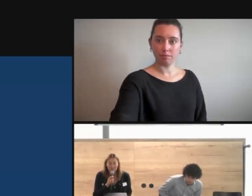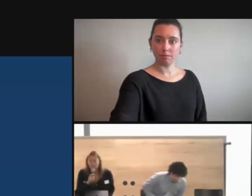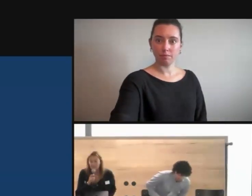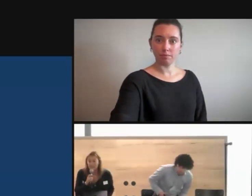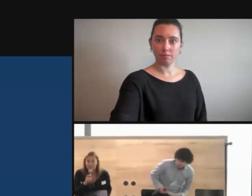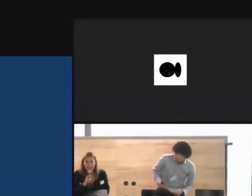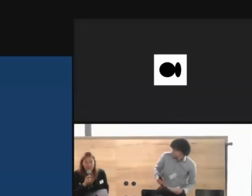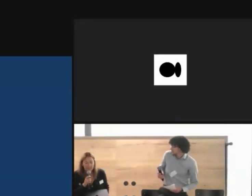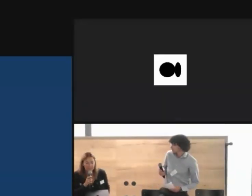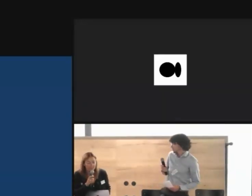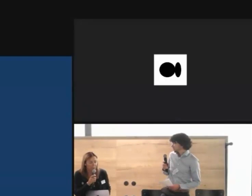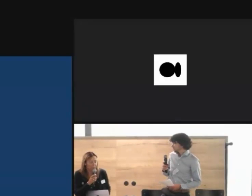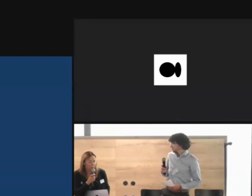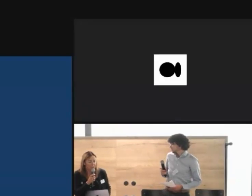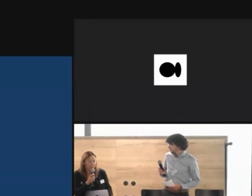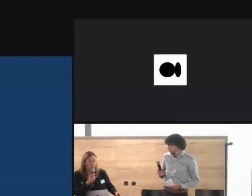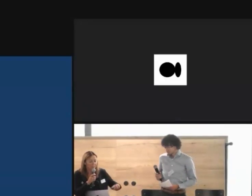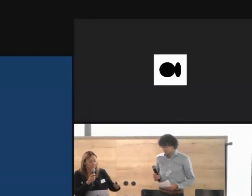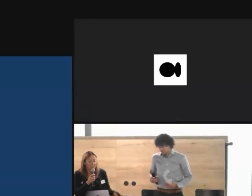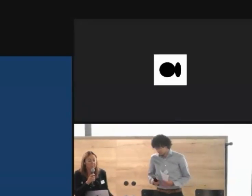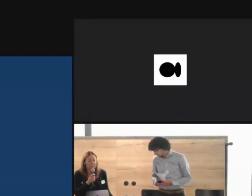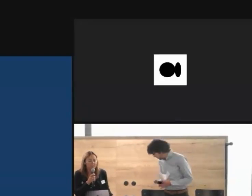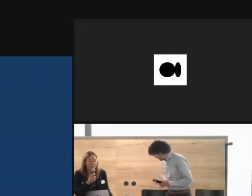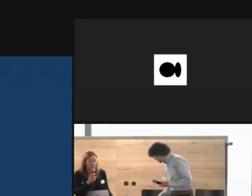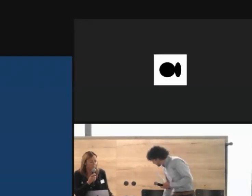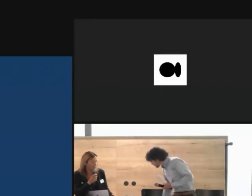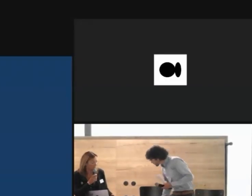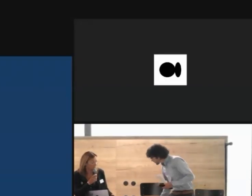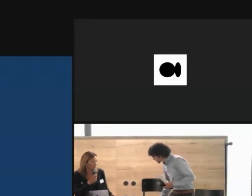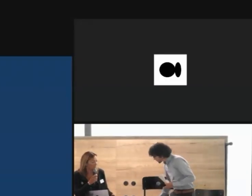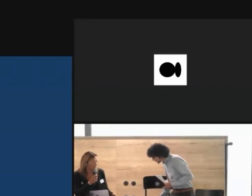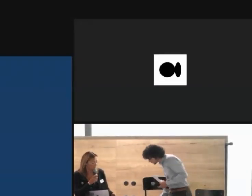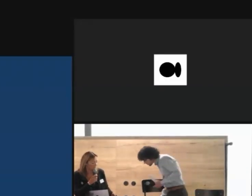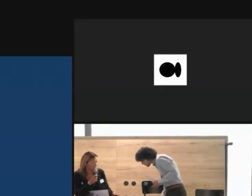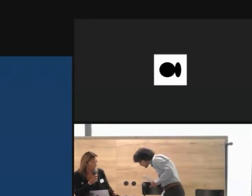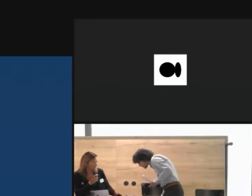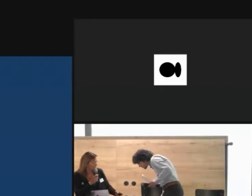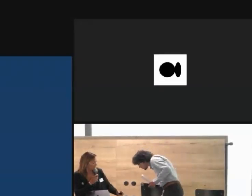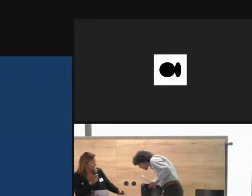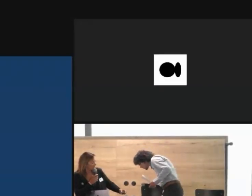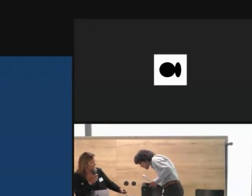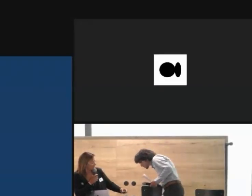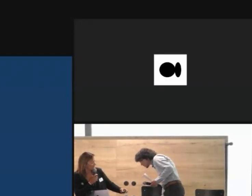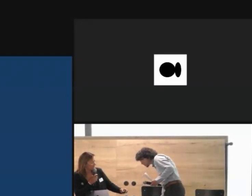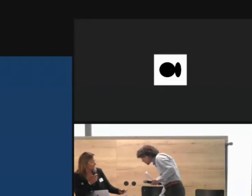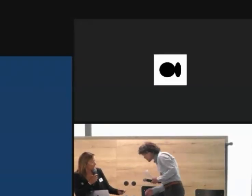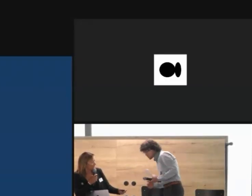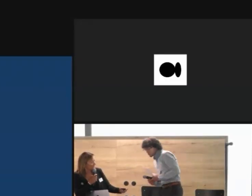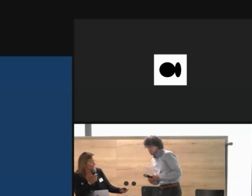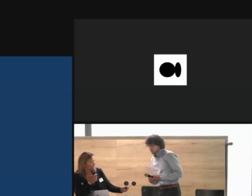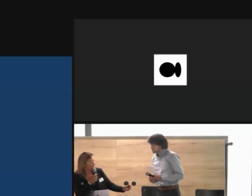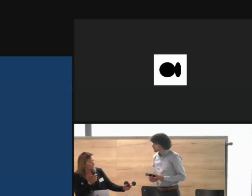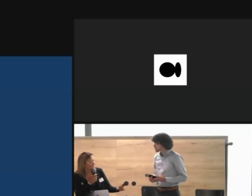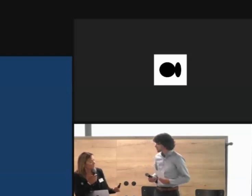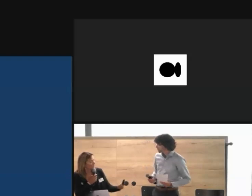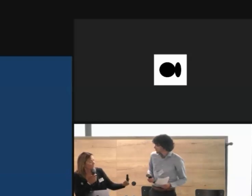For this very clear kind of introduction or setting the scene of what the problem is with this, and now something is happening on stage. We are going to